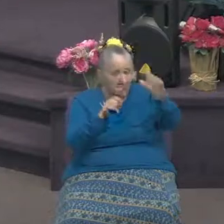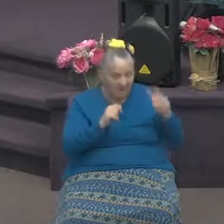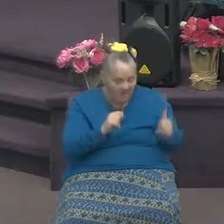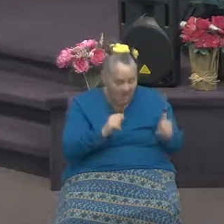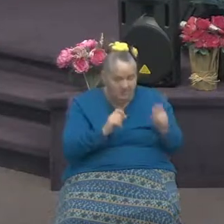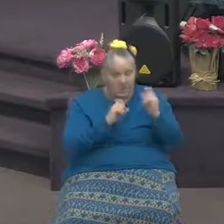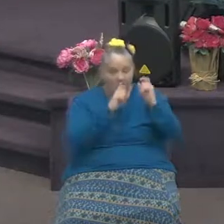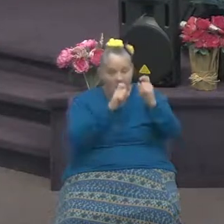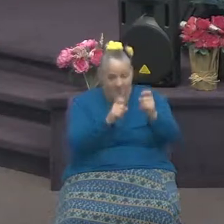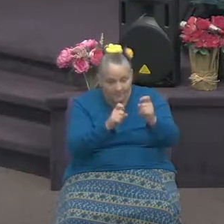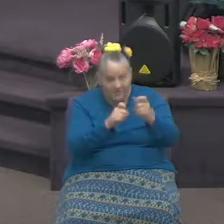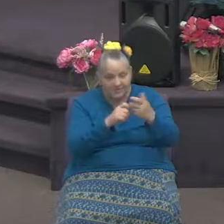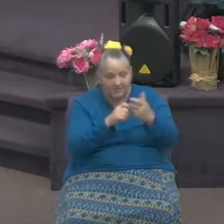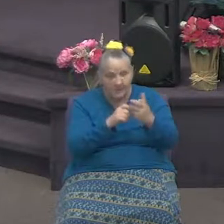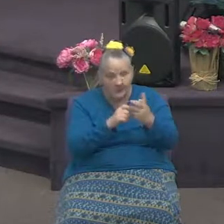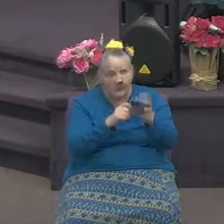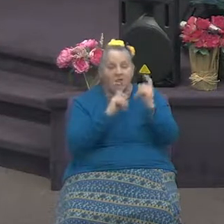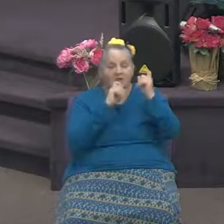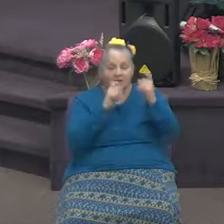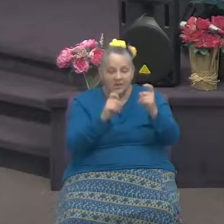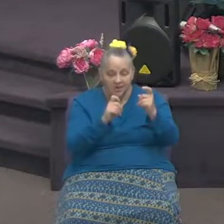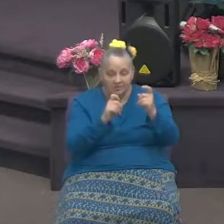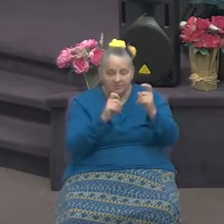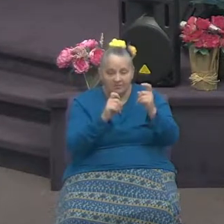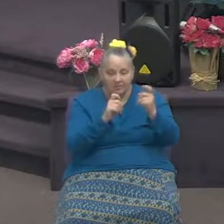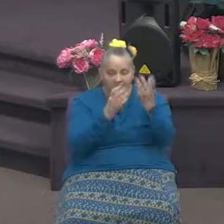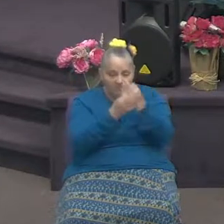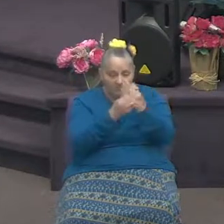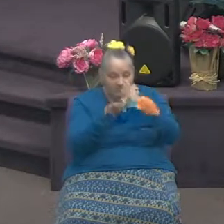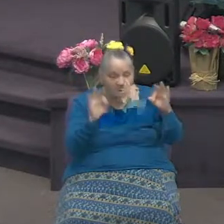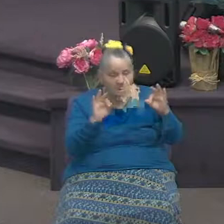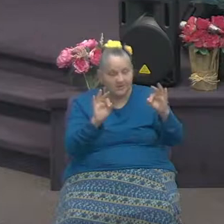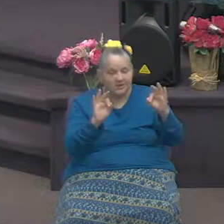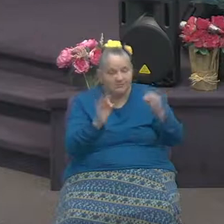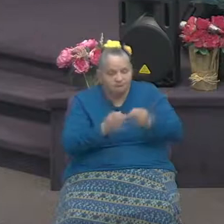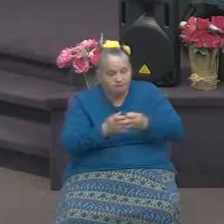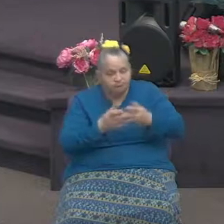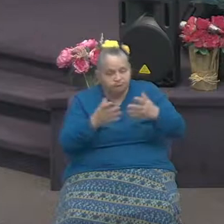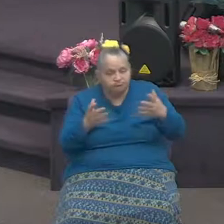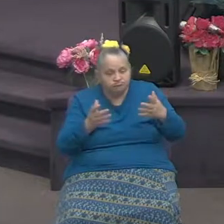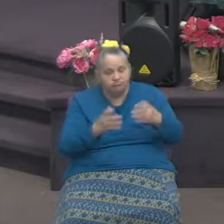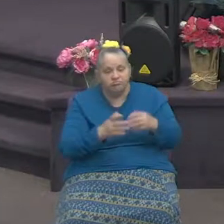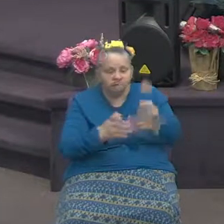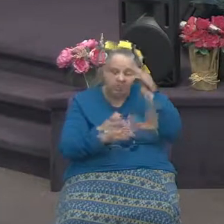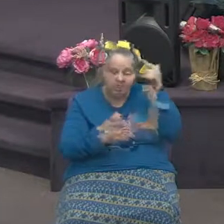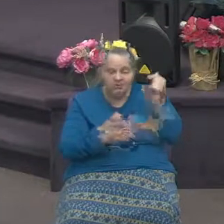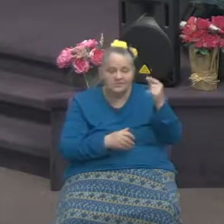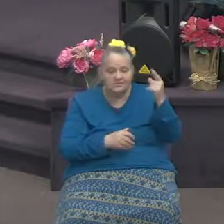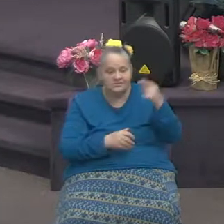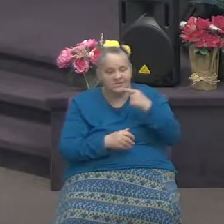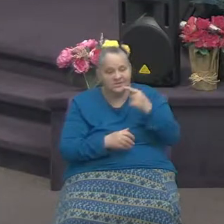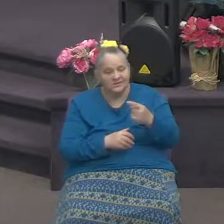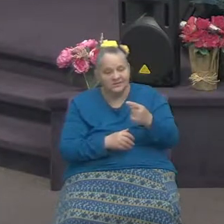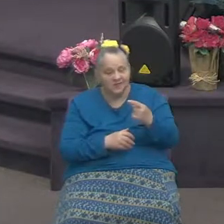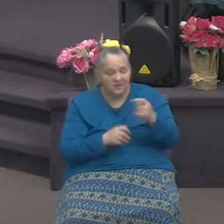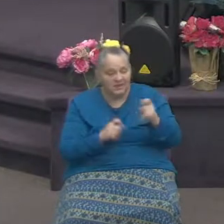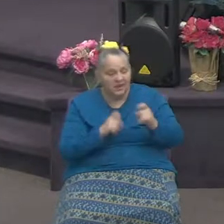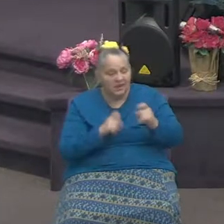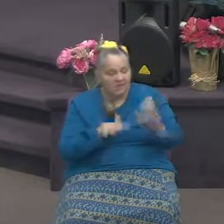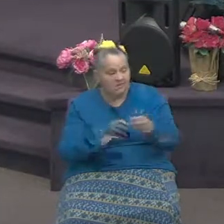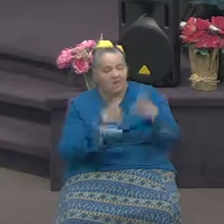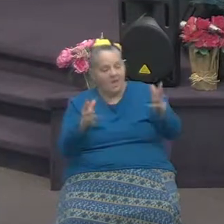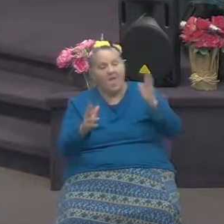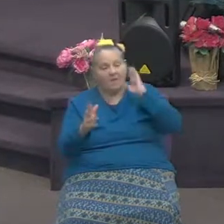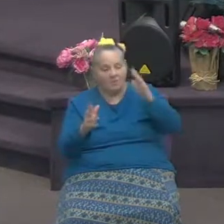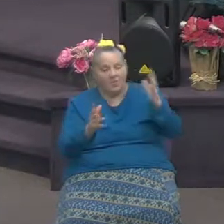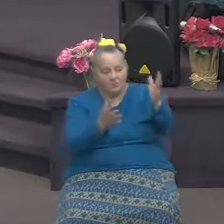tithes. We're going to give our offerings. We're going to give generously. We're going to give bountifully, Lord, because you said he that soweth bountifully